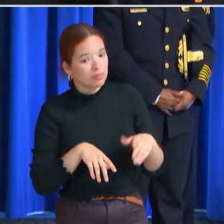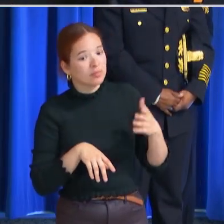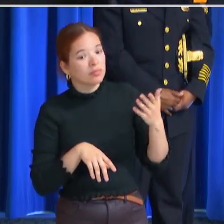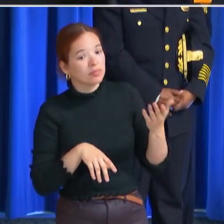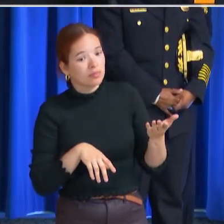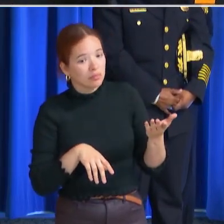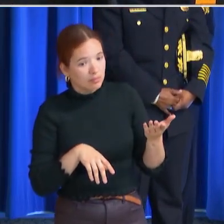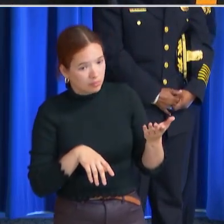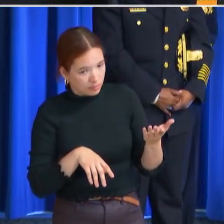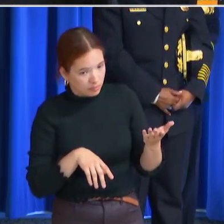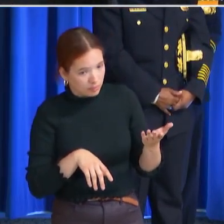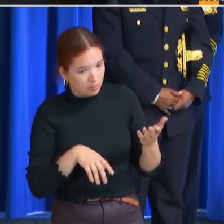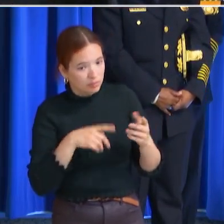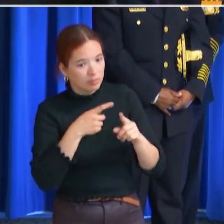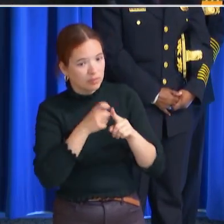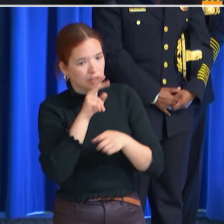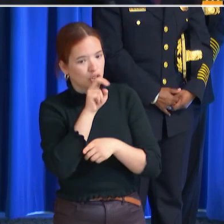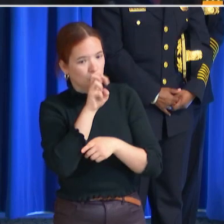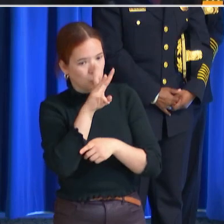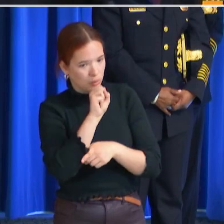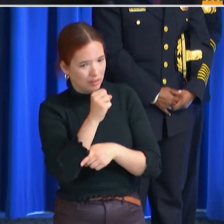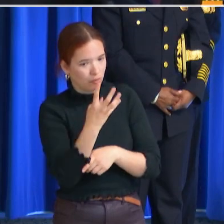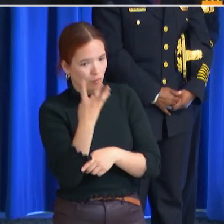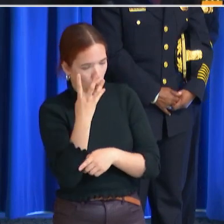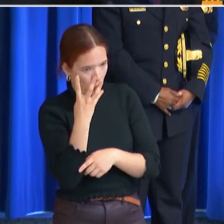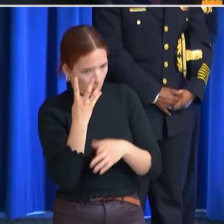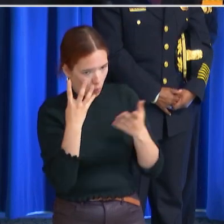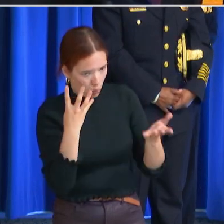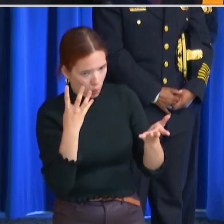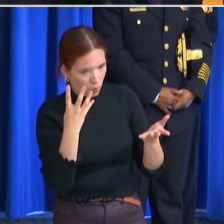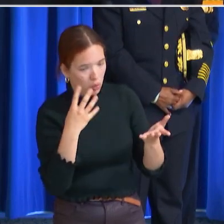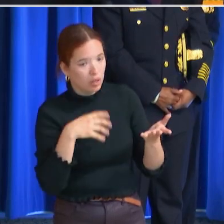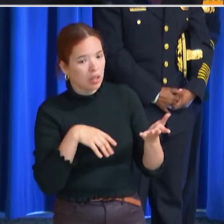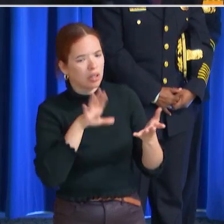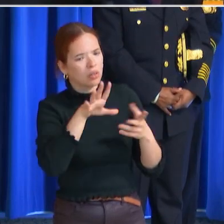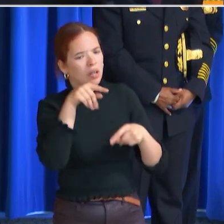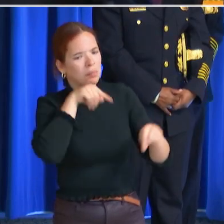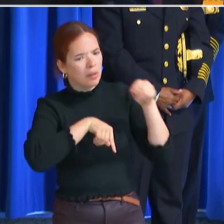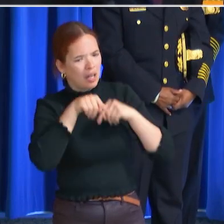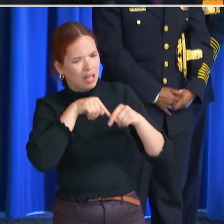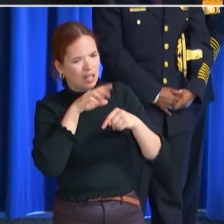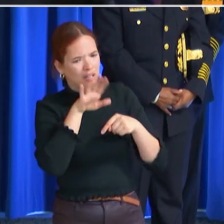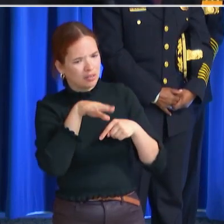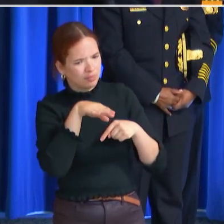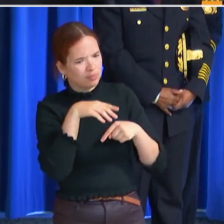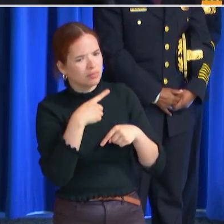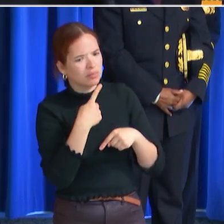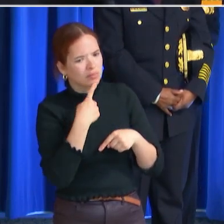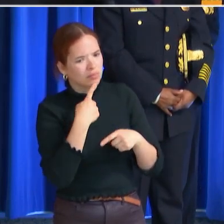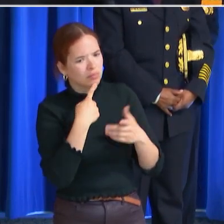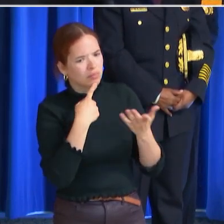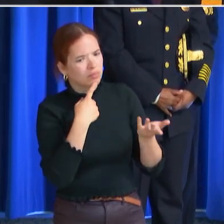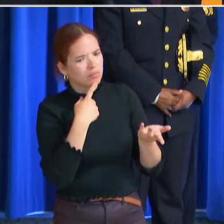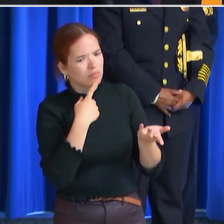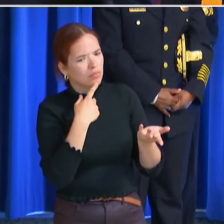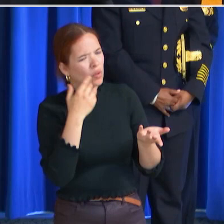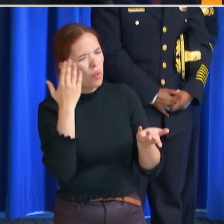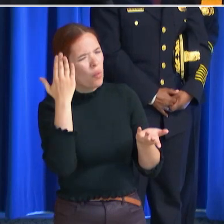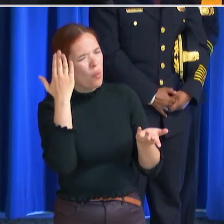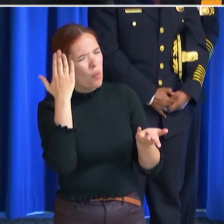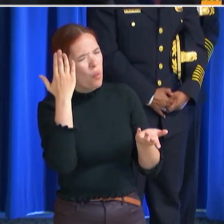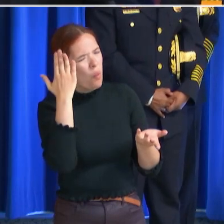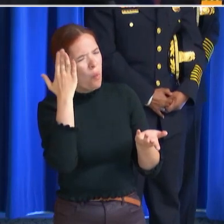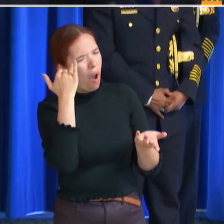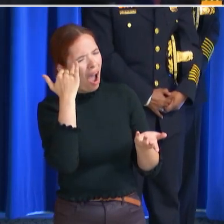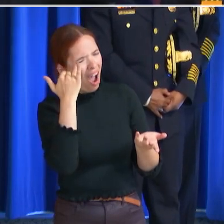yeah. You described it as back to basics. Yes. Why aren't officers doing that now? And is it